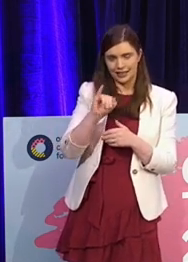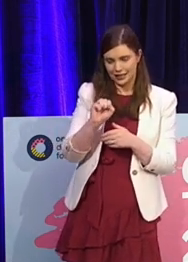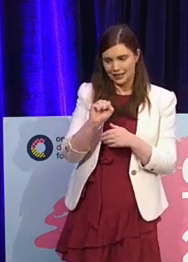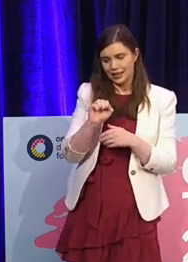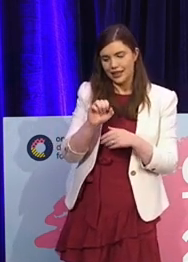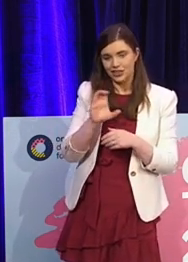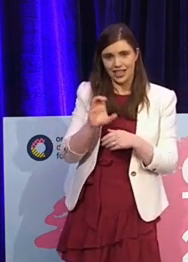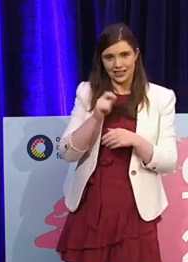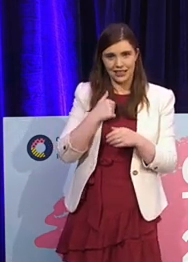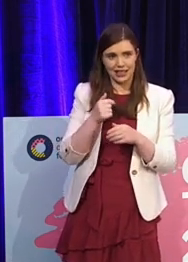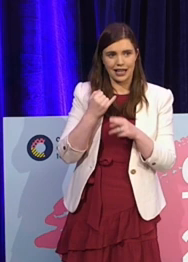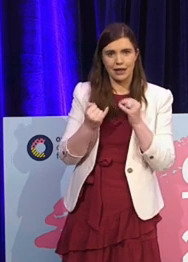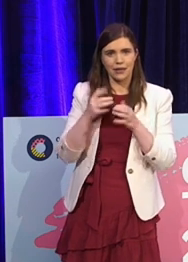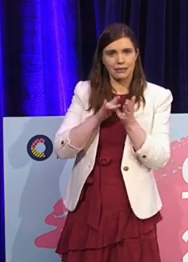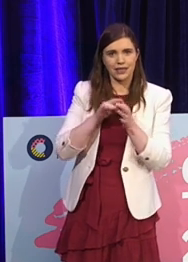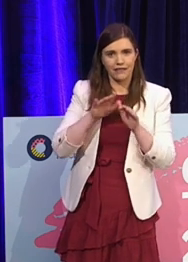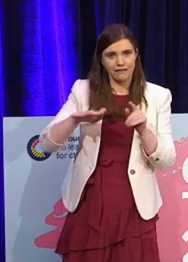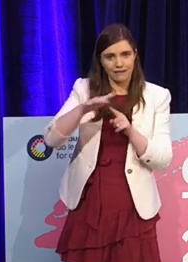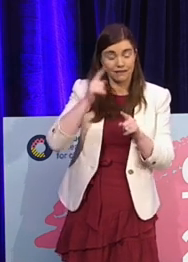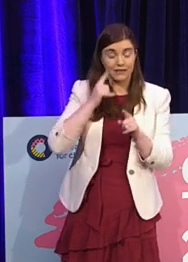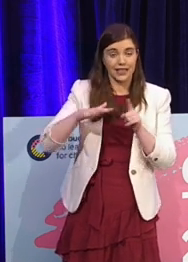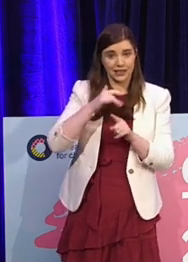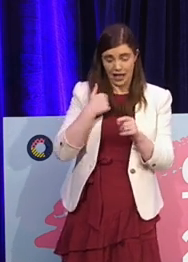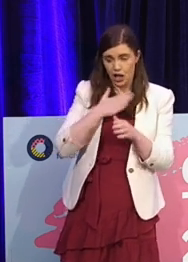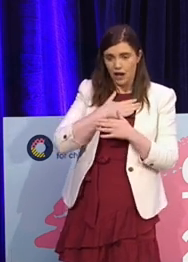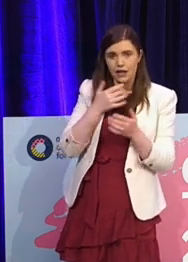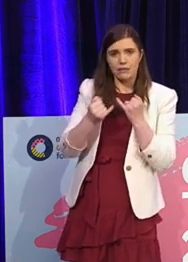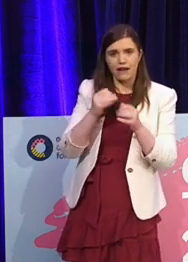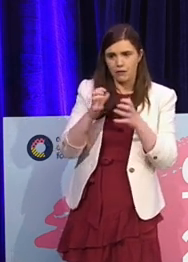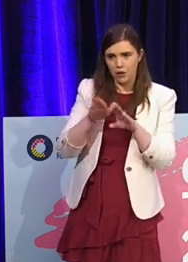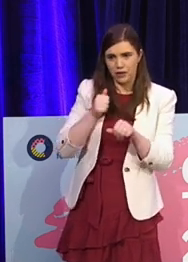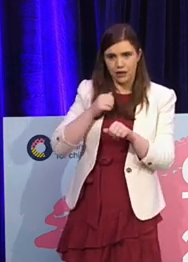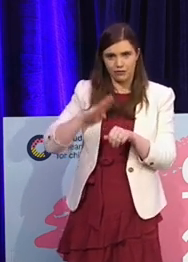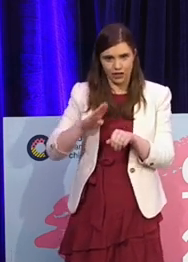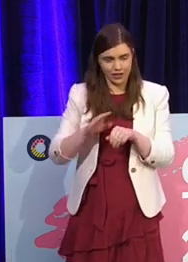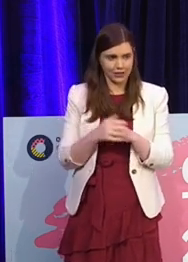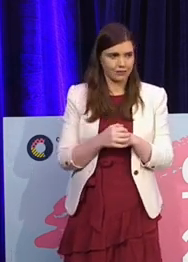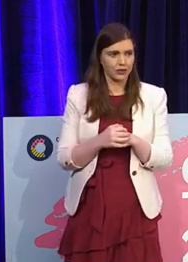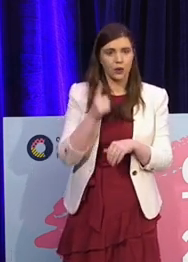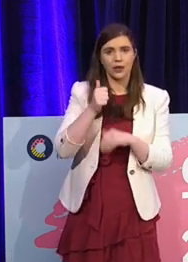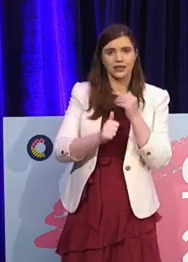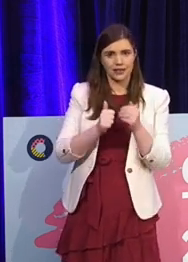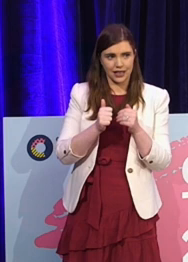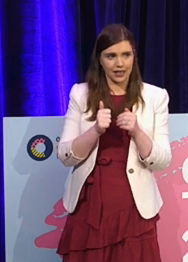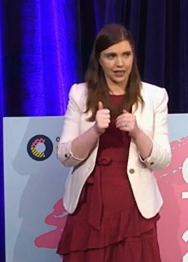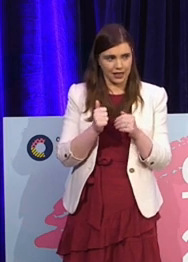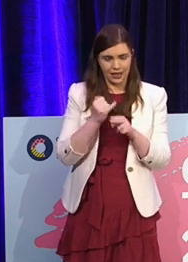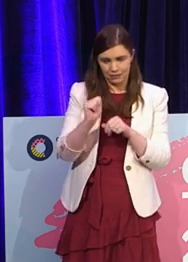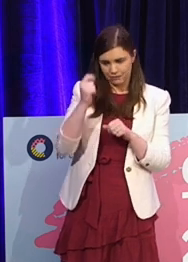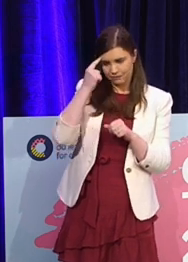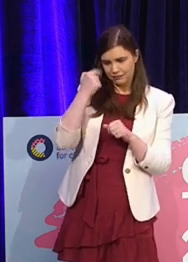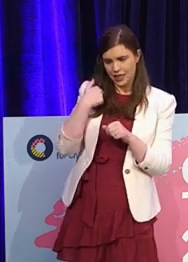for Stonyford. I love practicing football with my brothers, but sometimes I'm not able to play. One day that sticks out in my mind was when